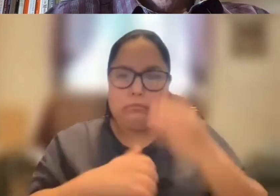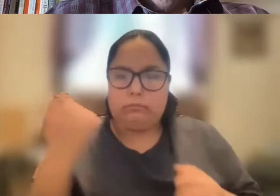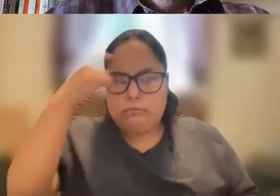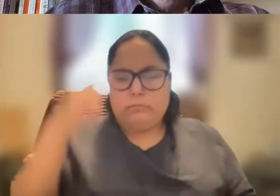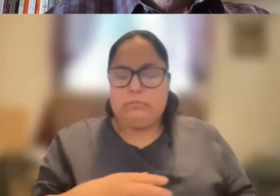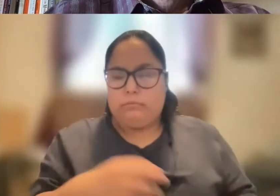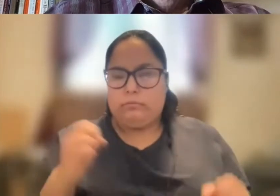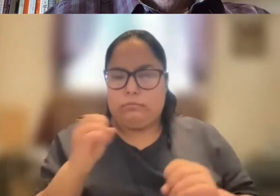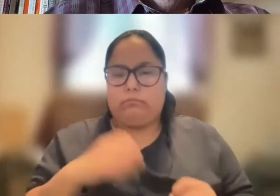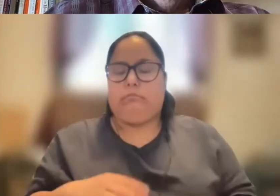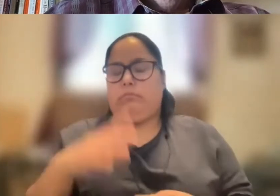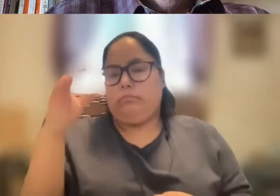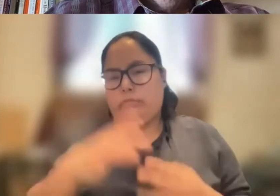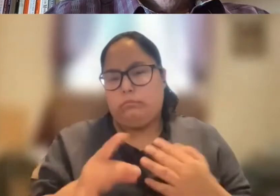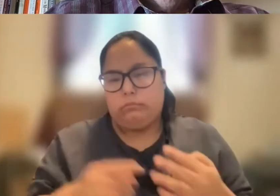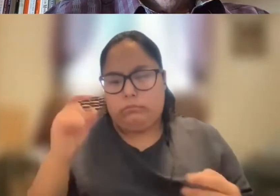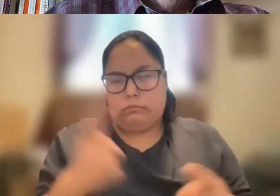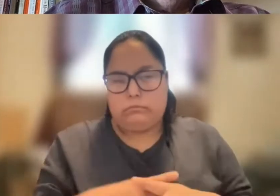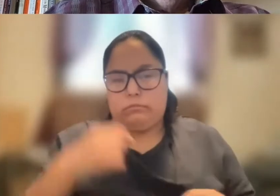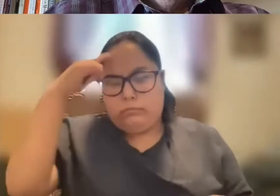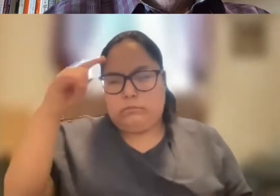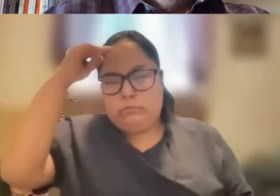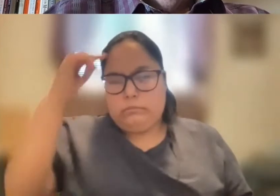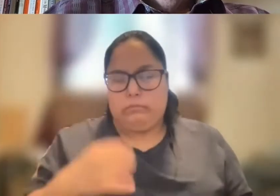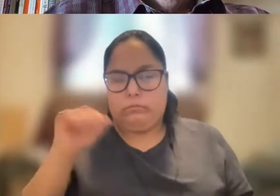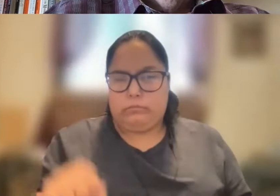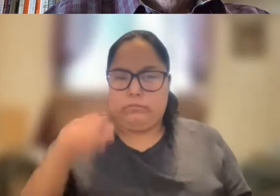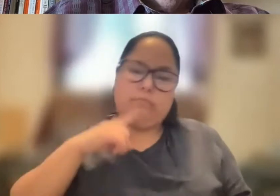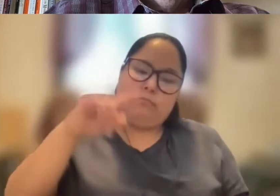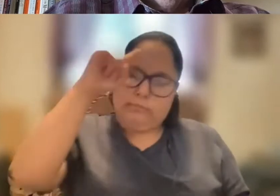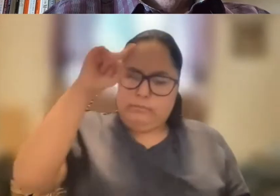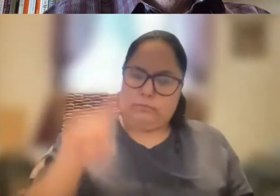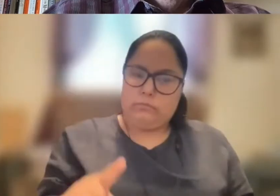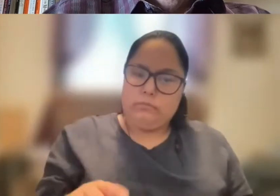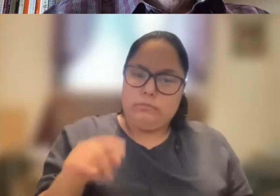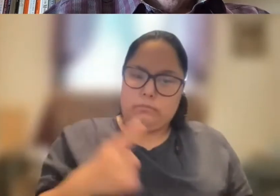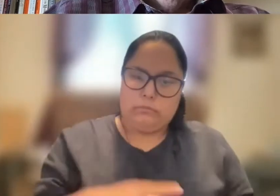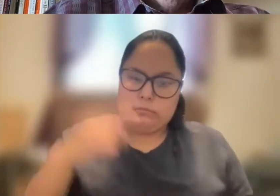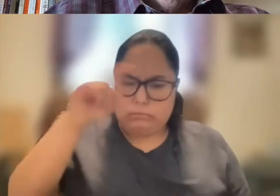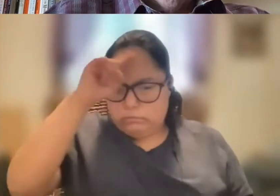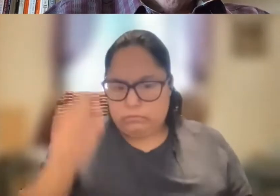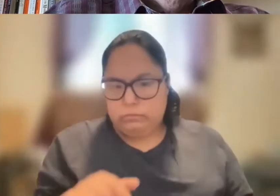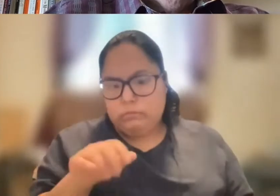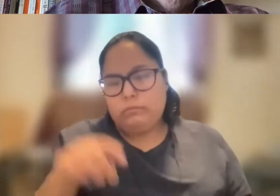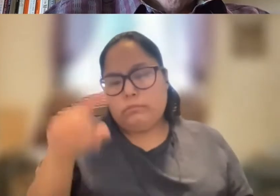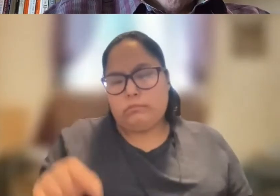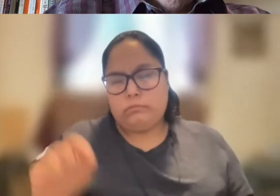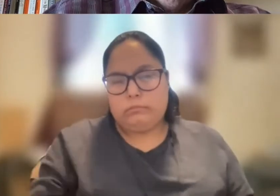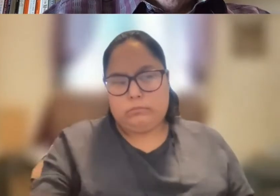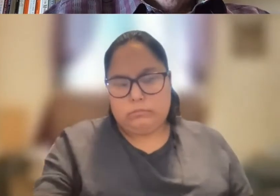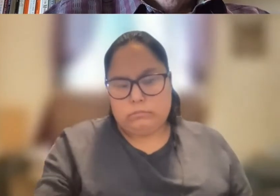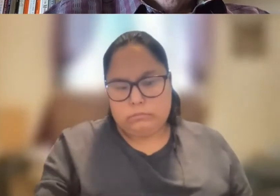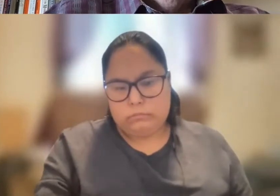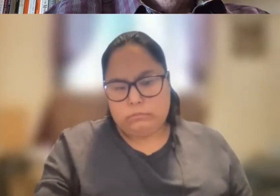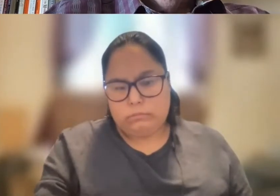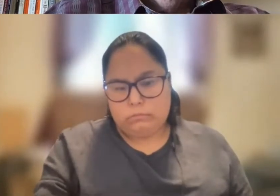the opportunity to have X put on our, if they can't get rid of gender, at least have the option to have X put in there.